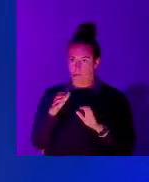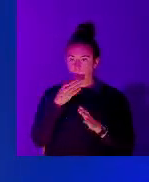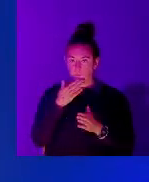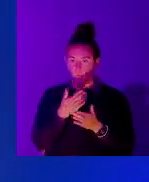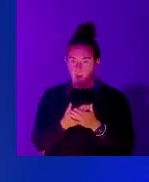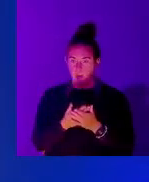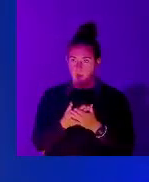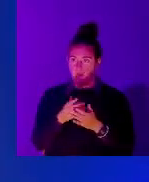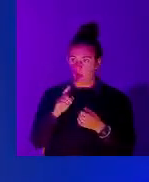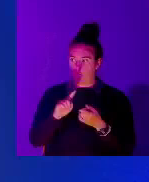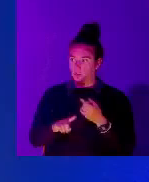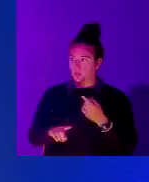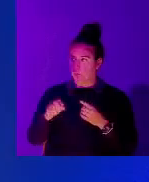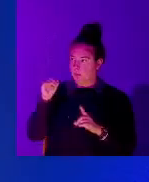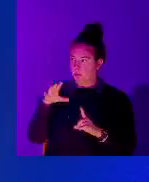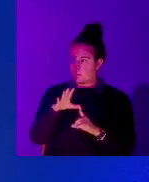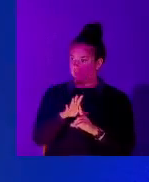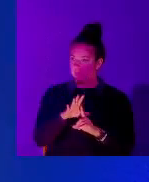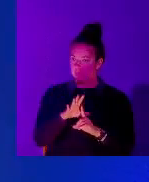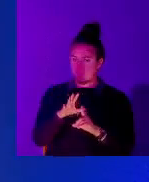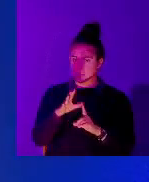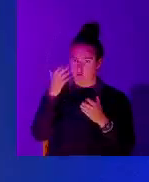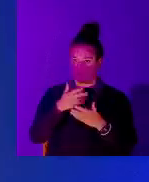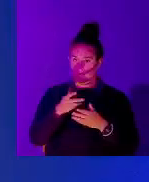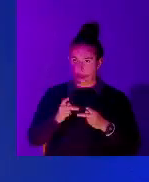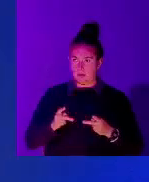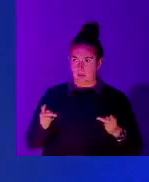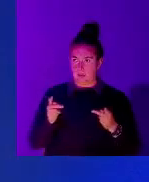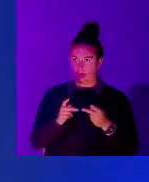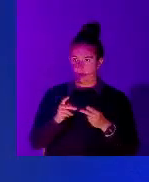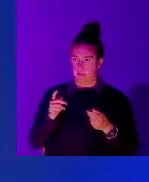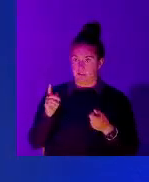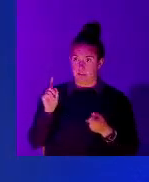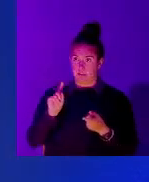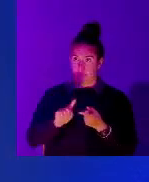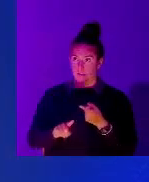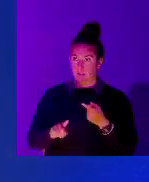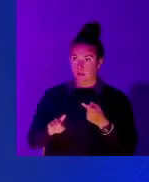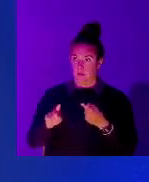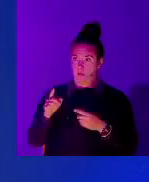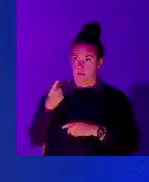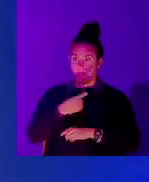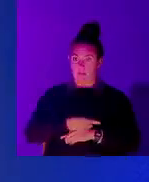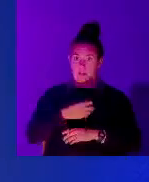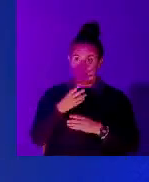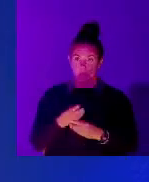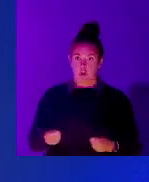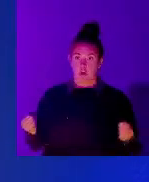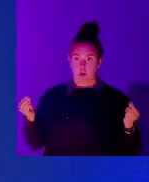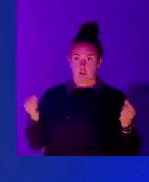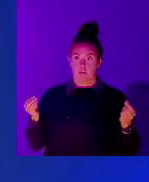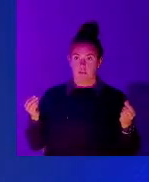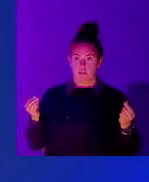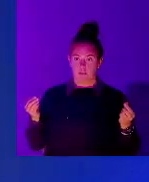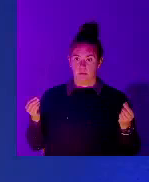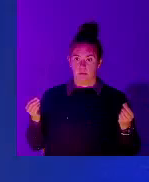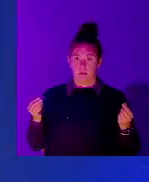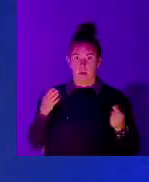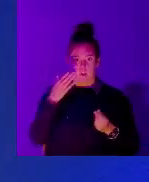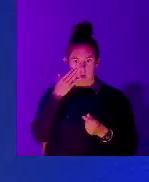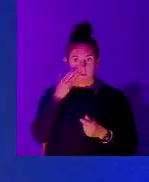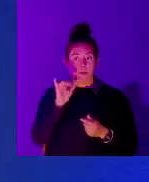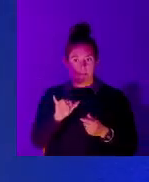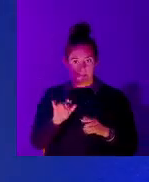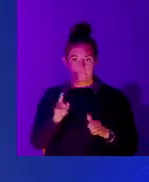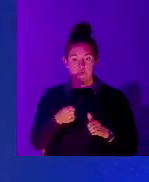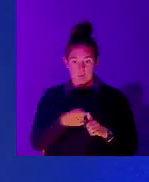place, until the day dawn and the day star arise in your heart. Knowing this first, that no